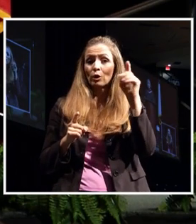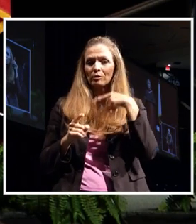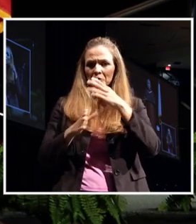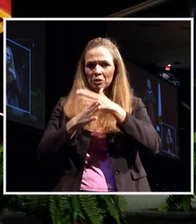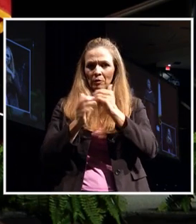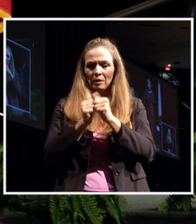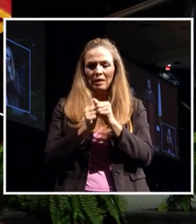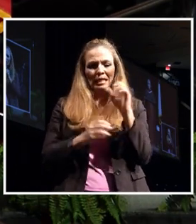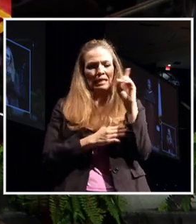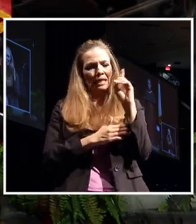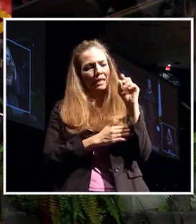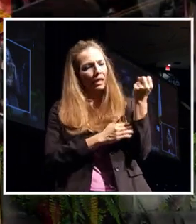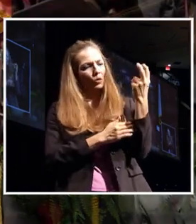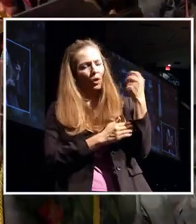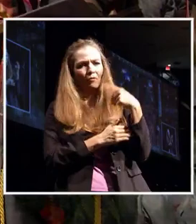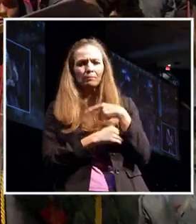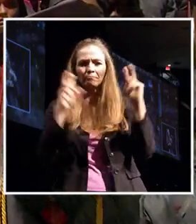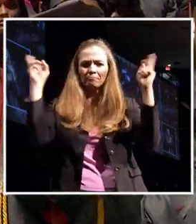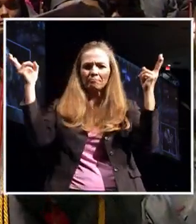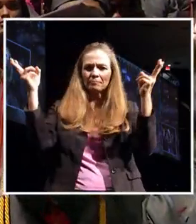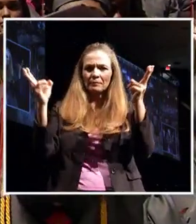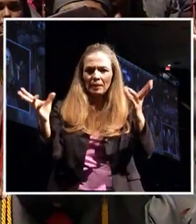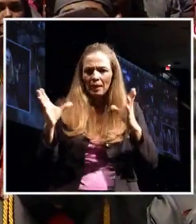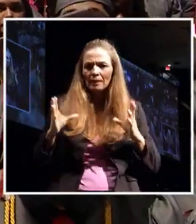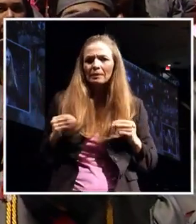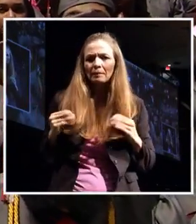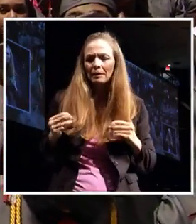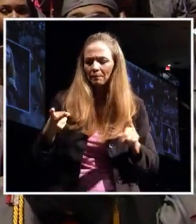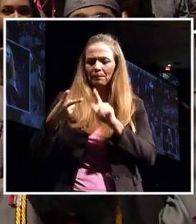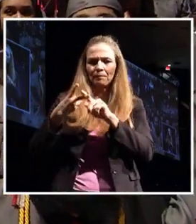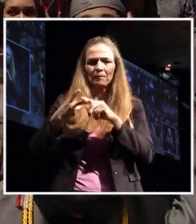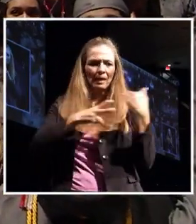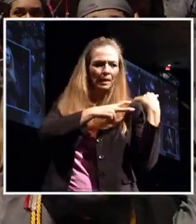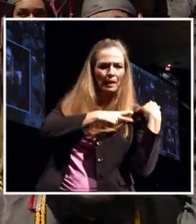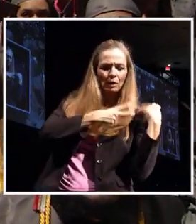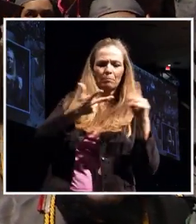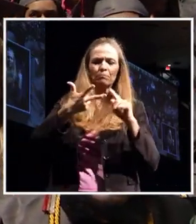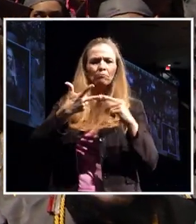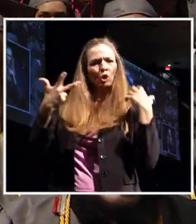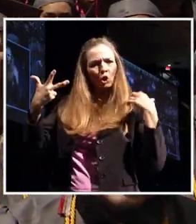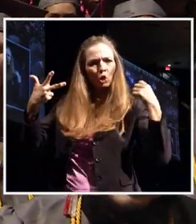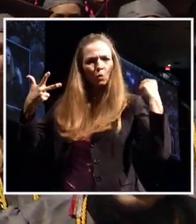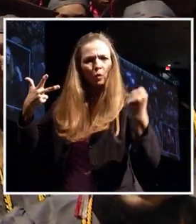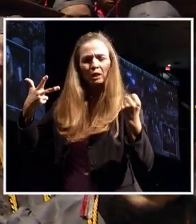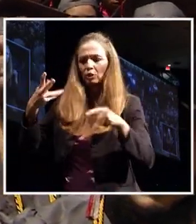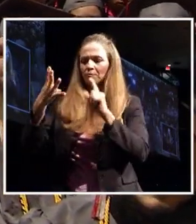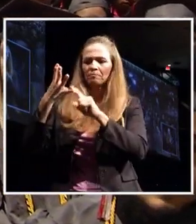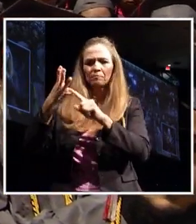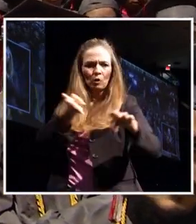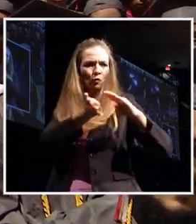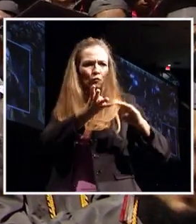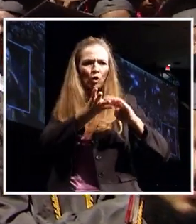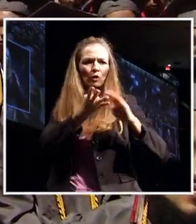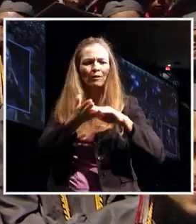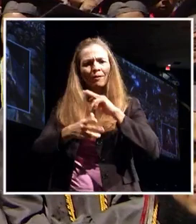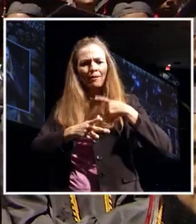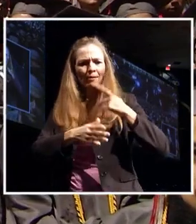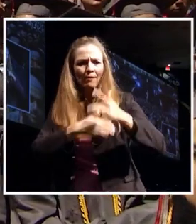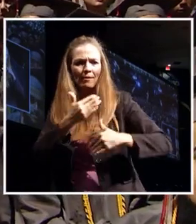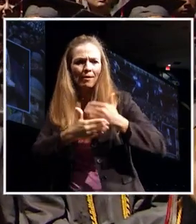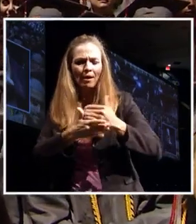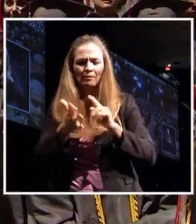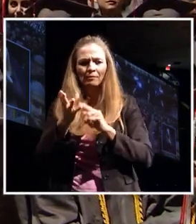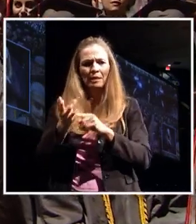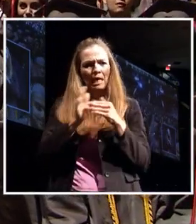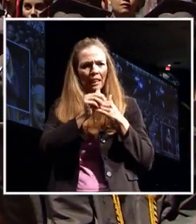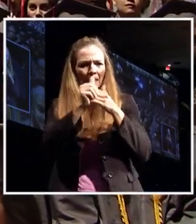of his D12 movement. Be accepting, be accountable, be courageous, be forgiving, be kind,